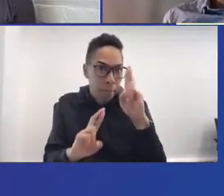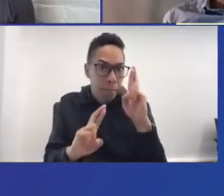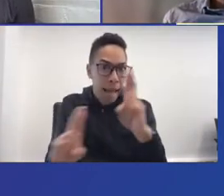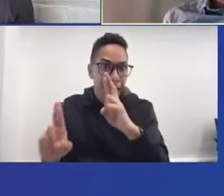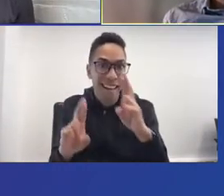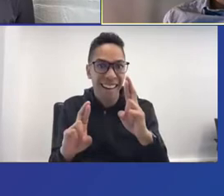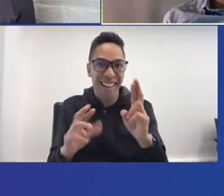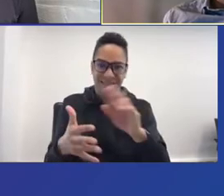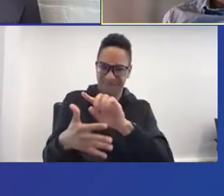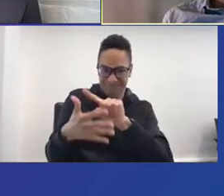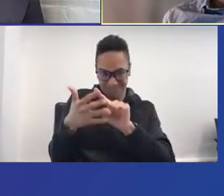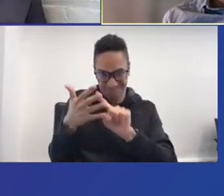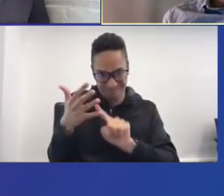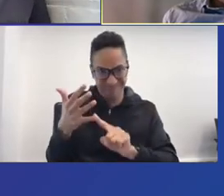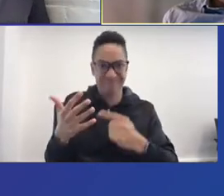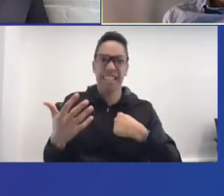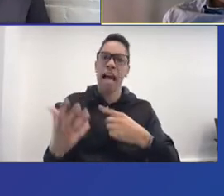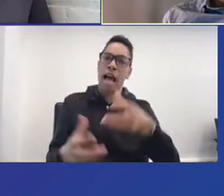And